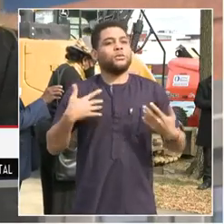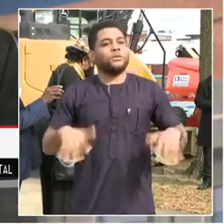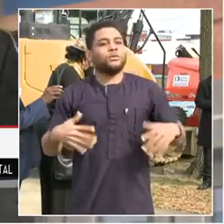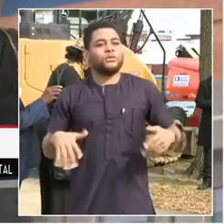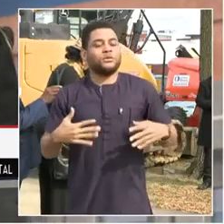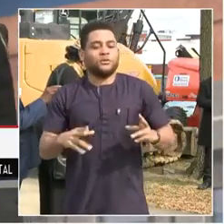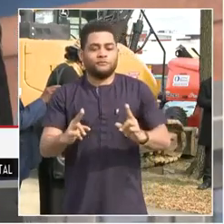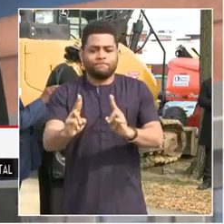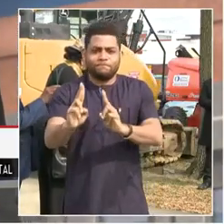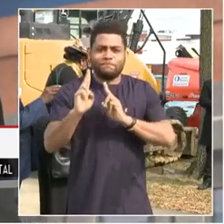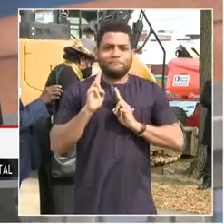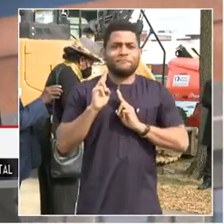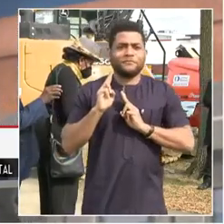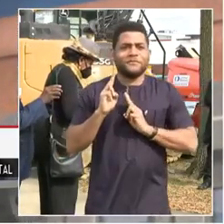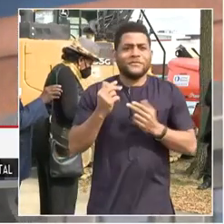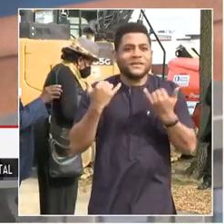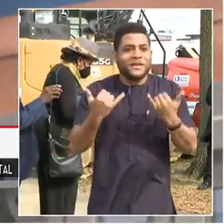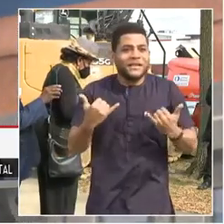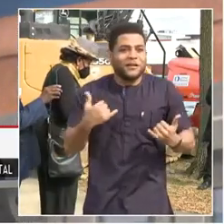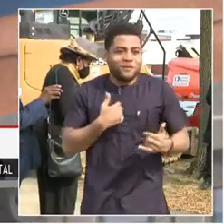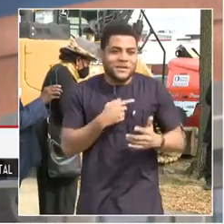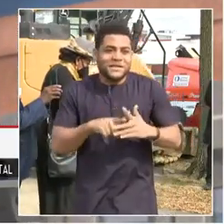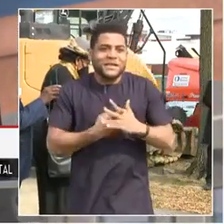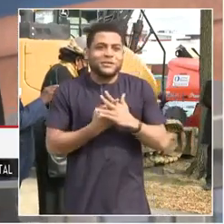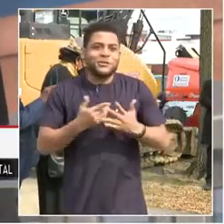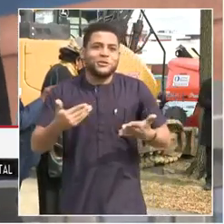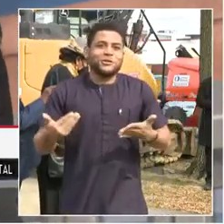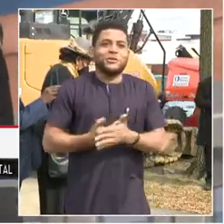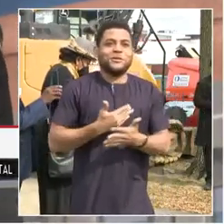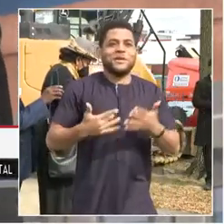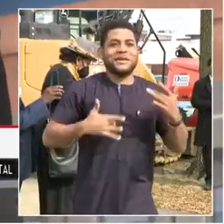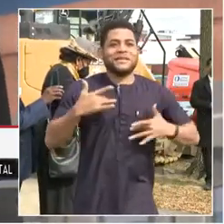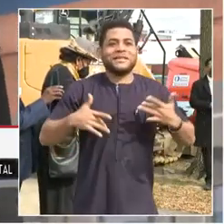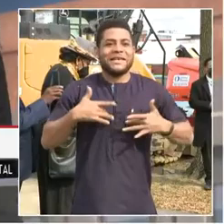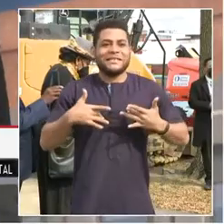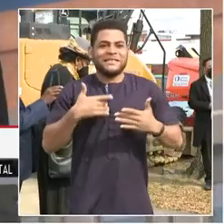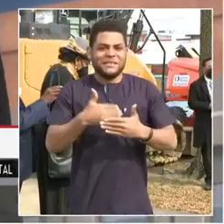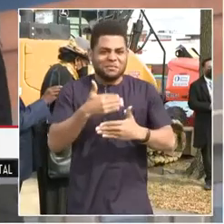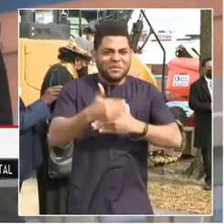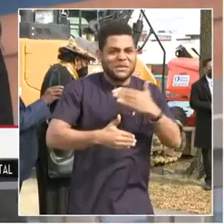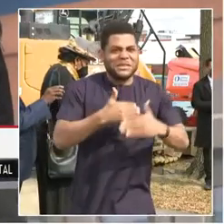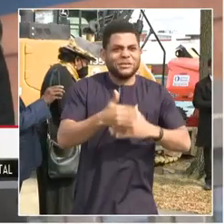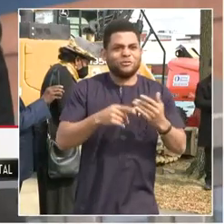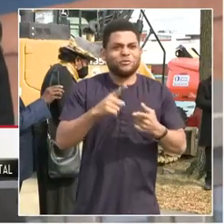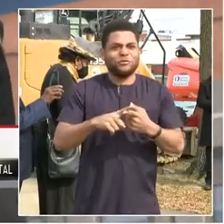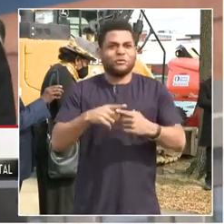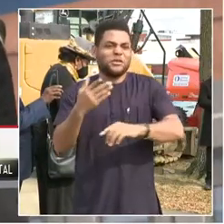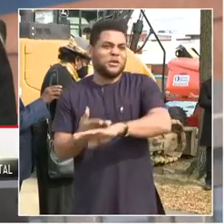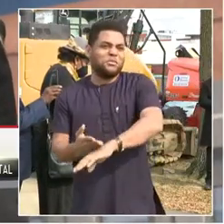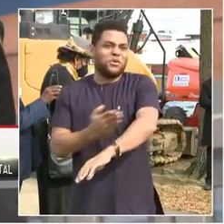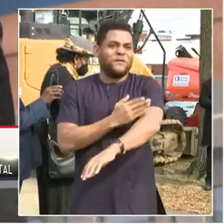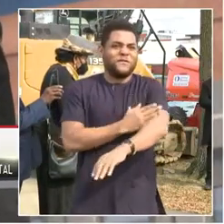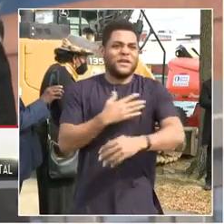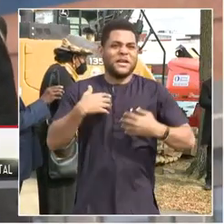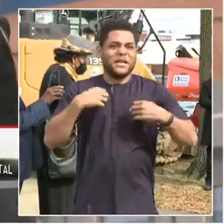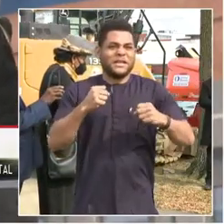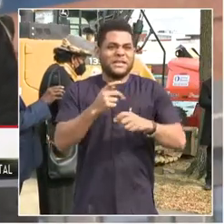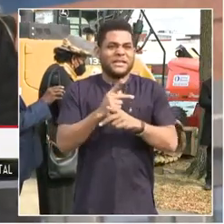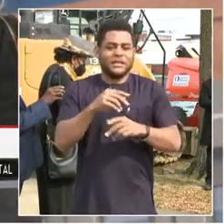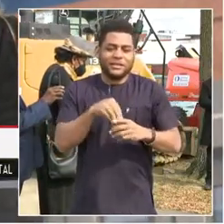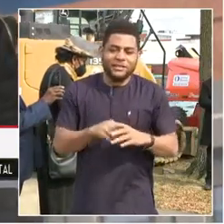this exciting new step towards elevating healthcare in Washington, D.C. and better serving our